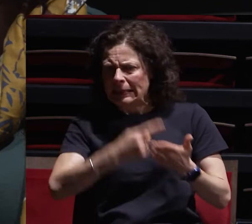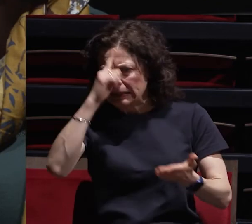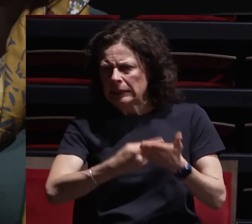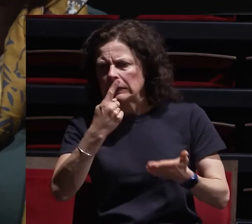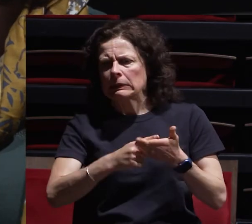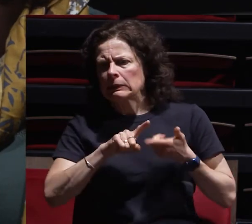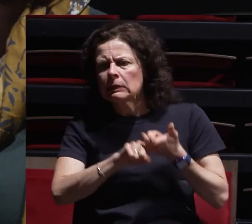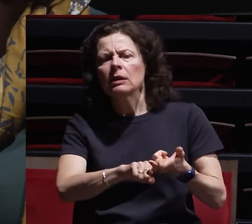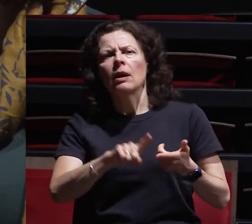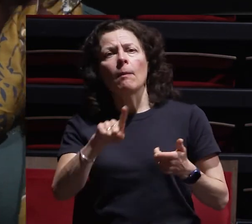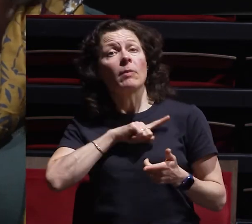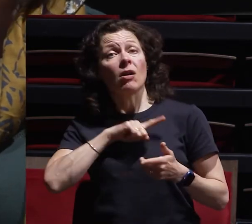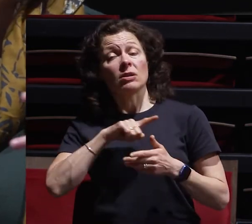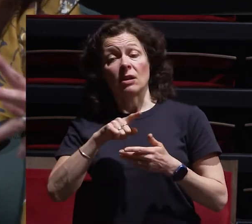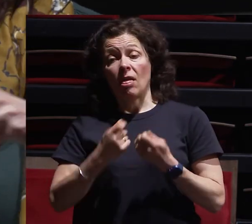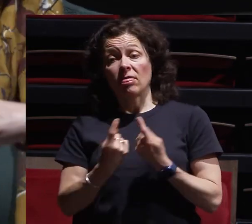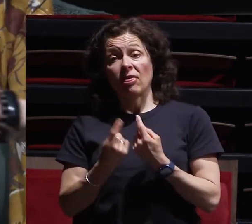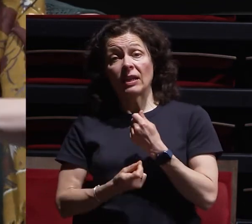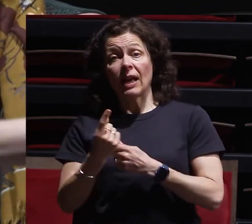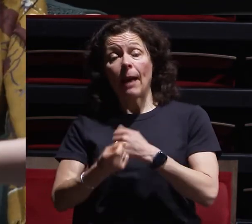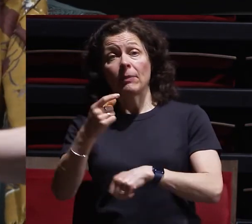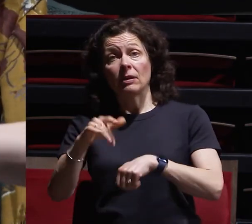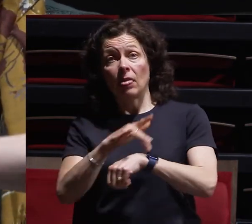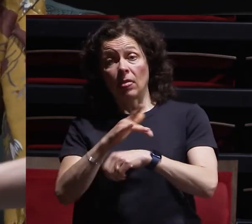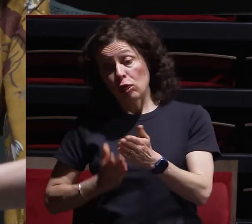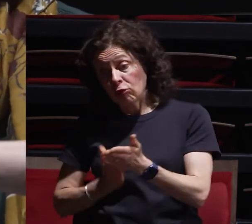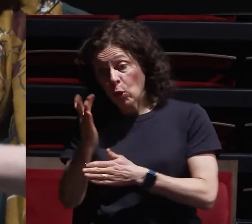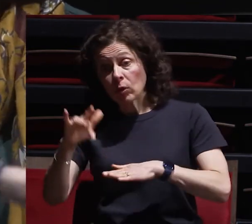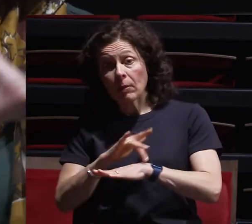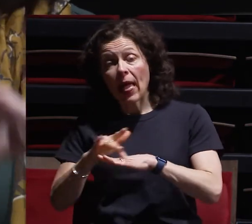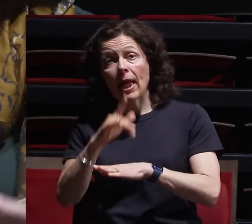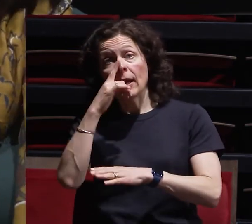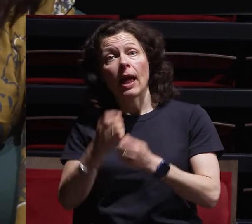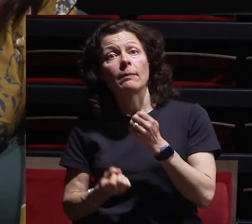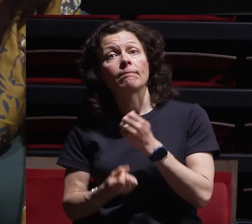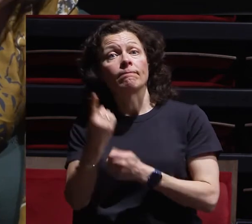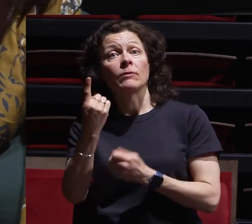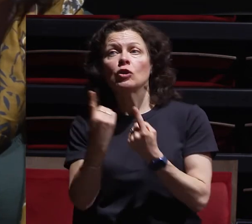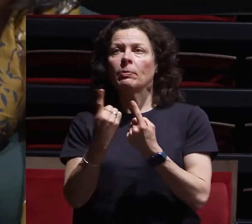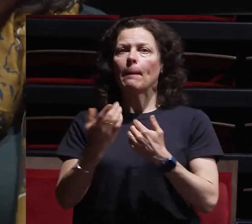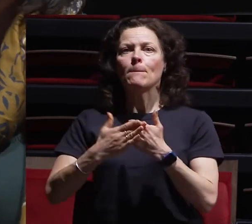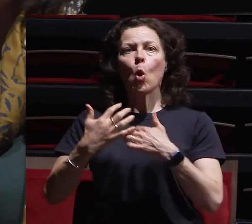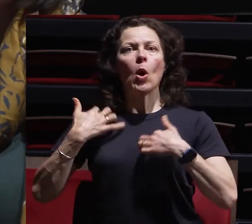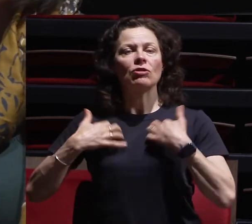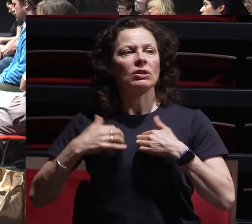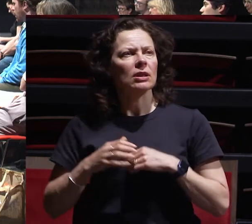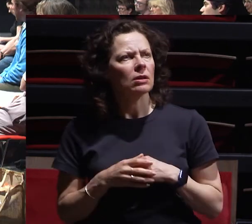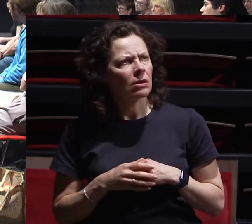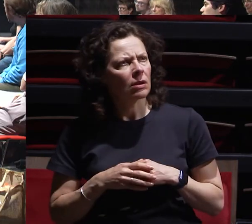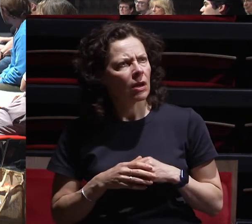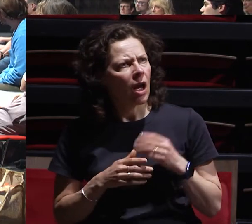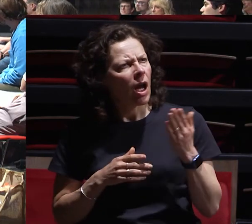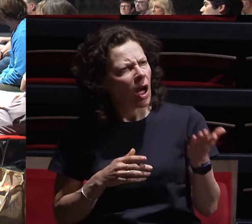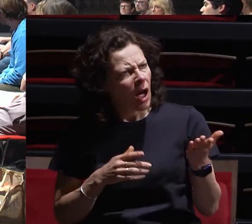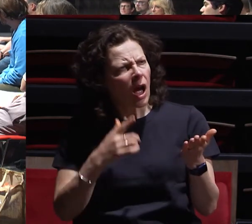characters and things that happen in the play might just lead you to something more interesting. And yeah. How hard